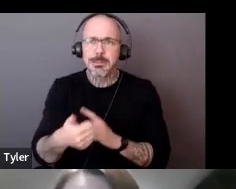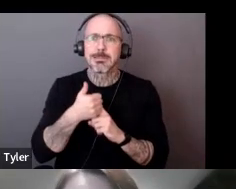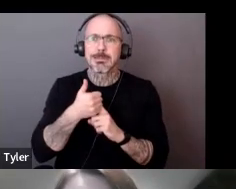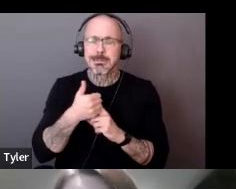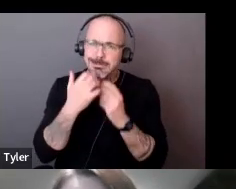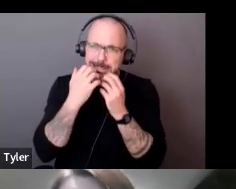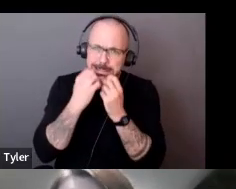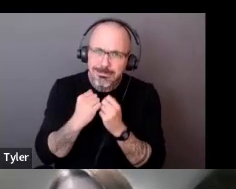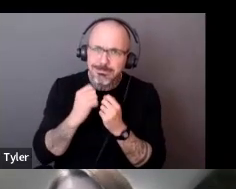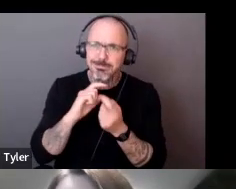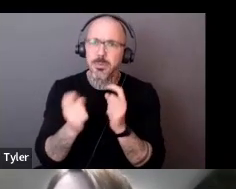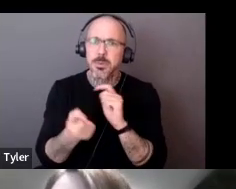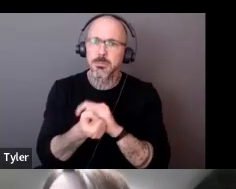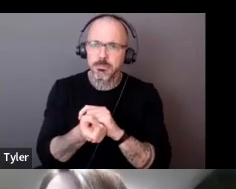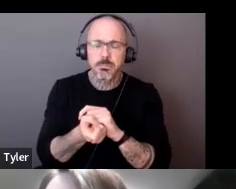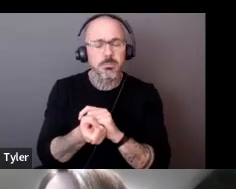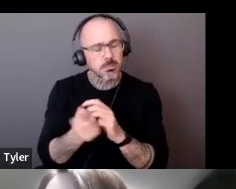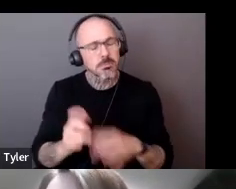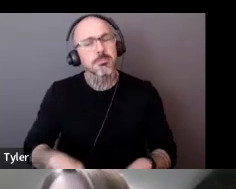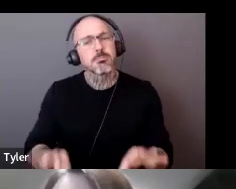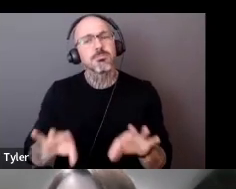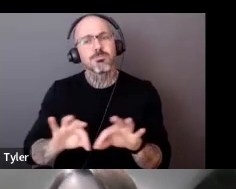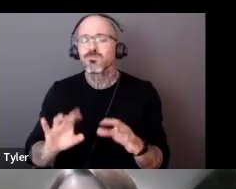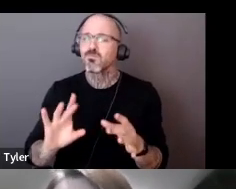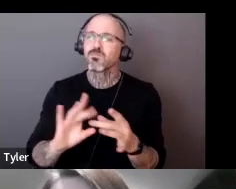why advocacy is so important.